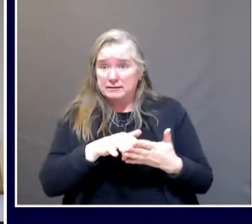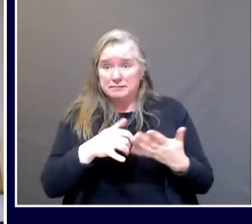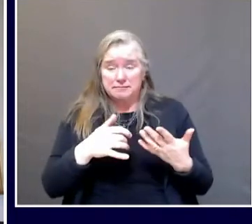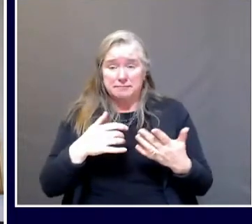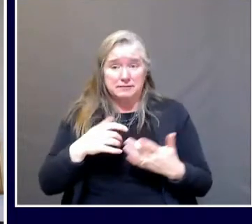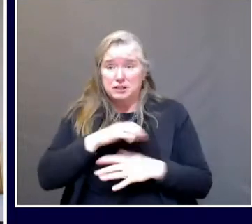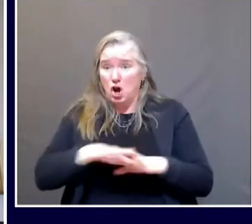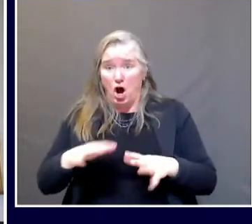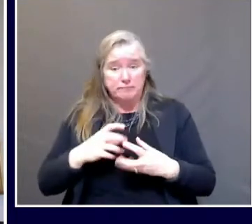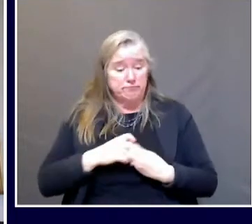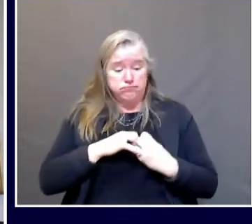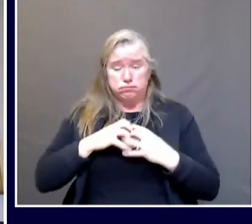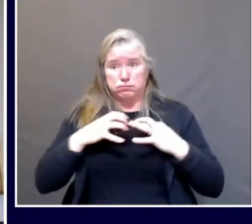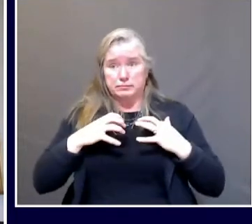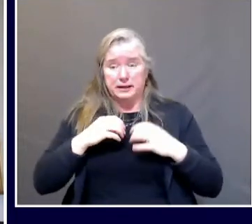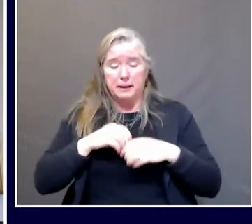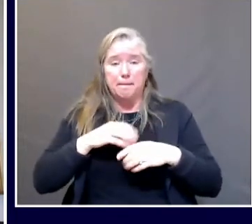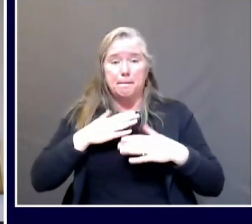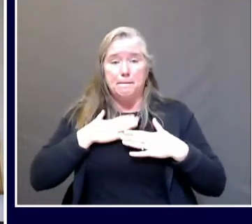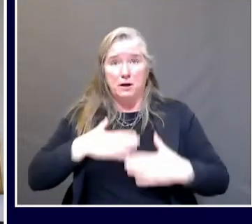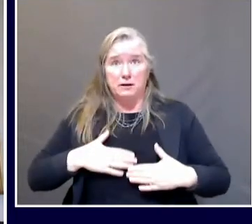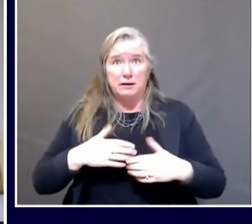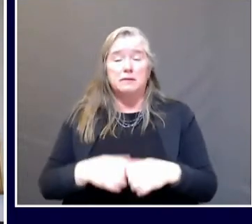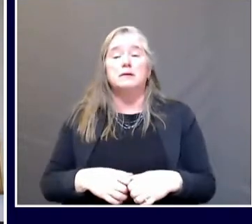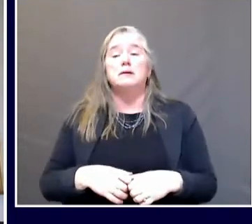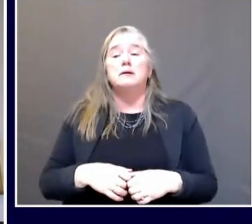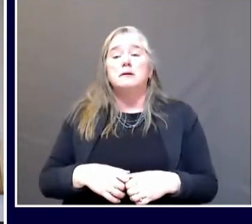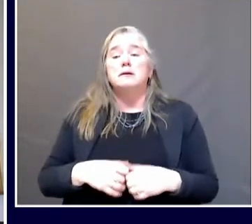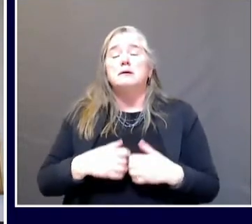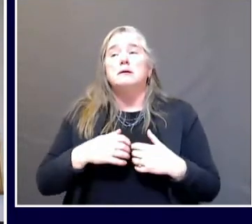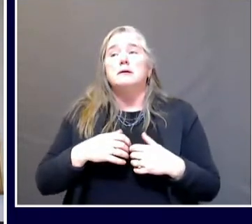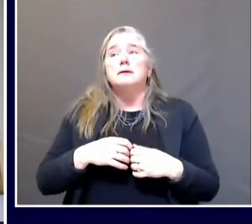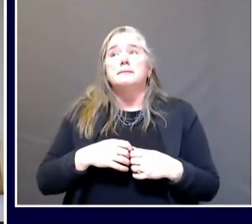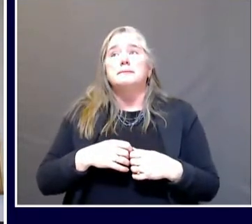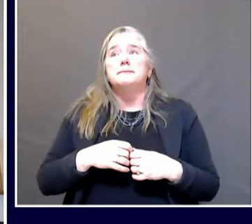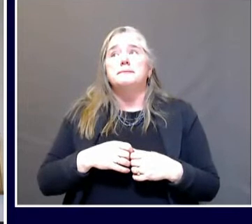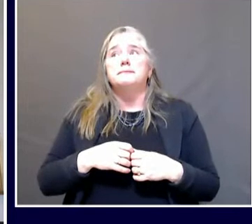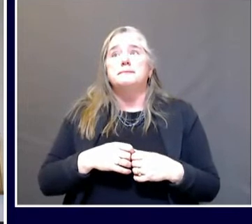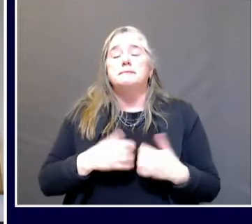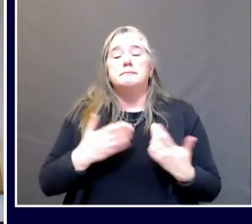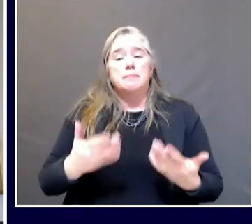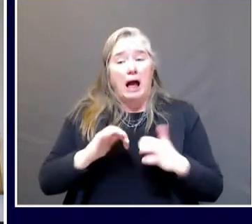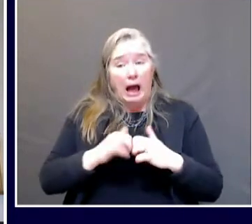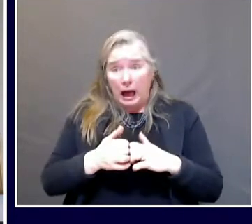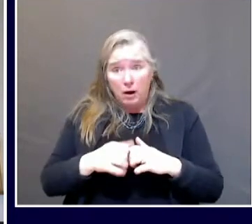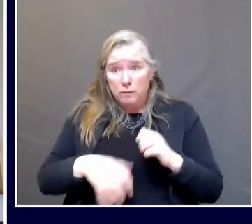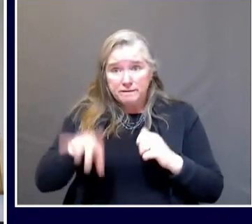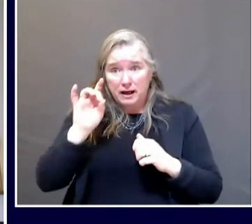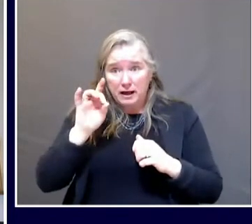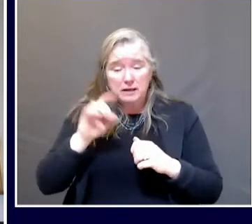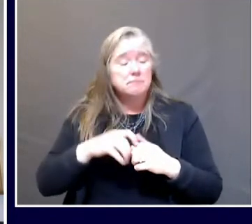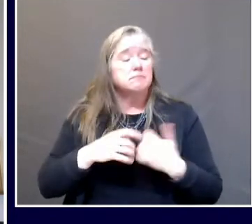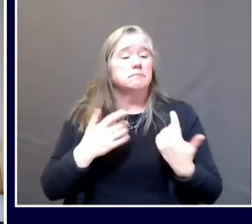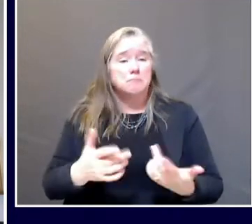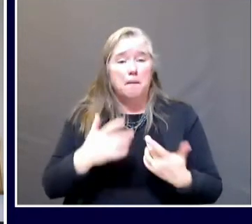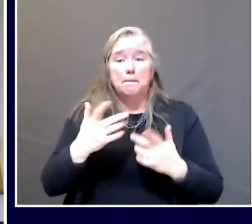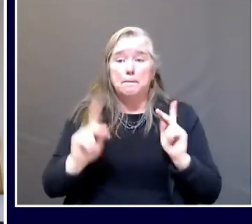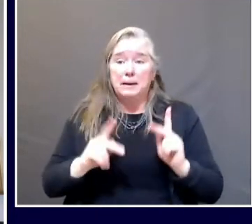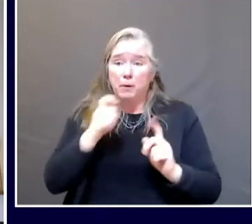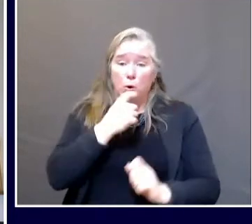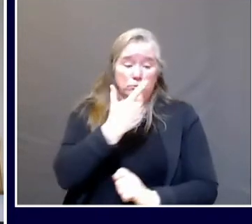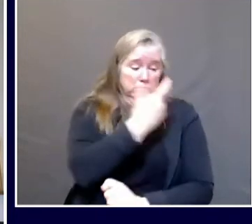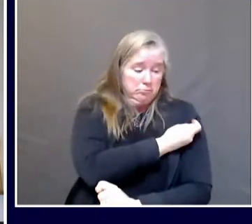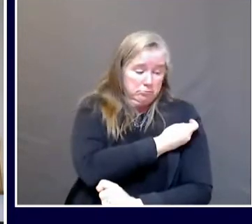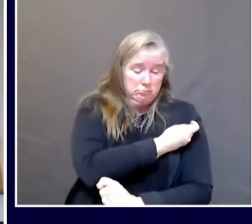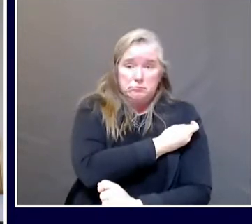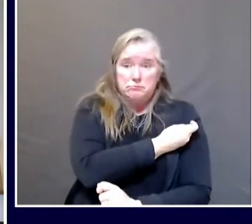fully vaccinated or partially vaccinated and say, for example, swabbing their nasal passages in the back of their throat to see whether there